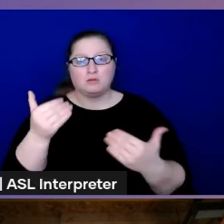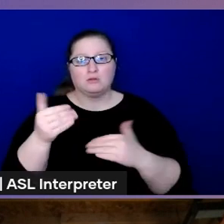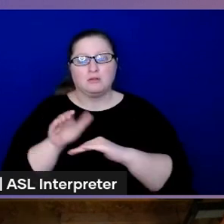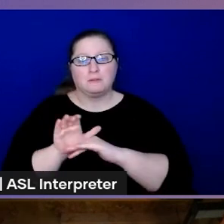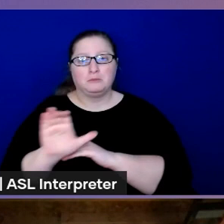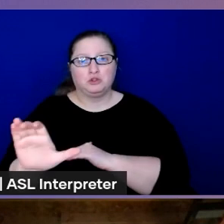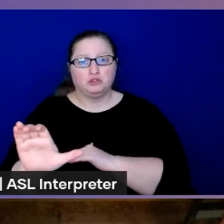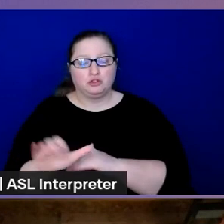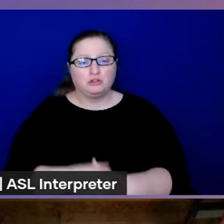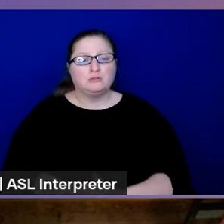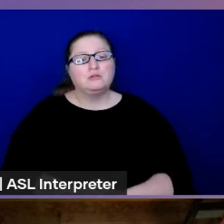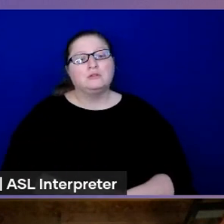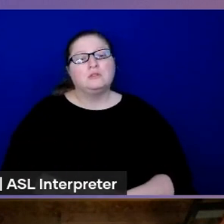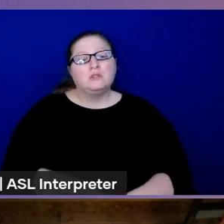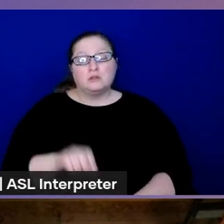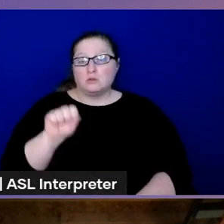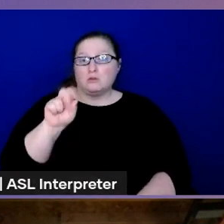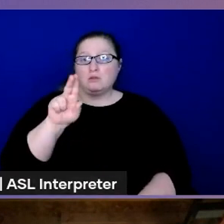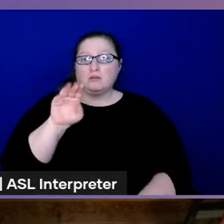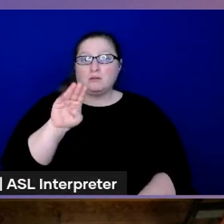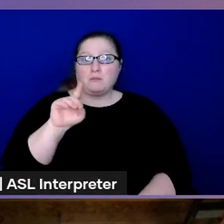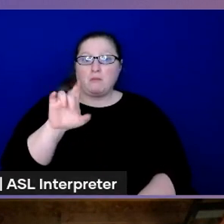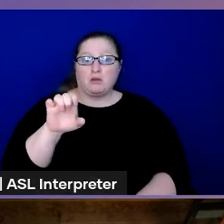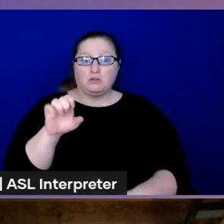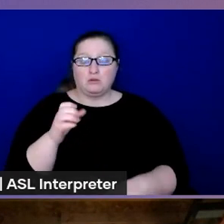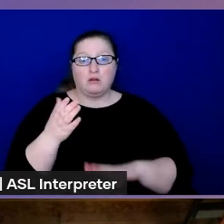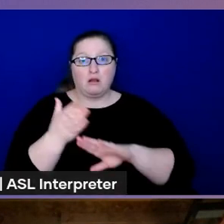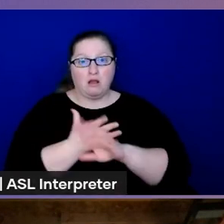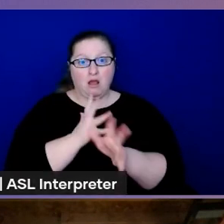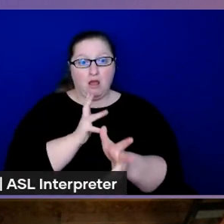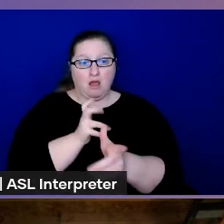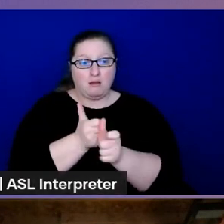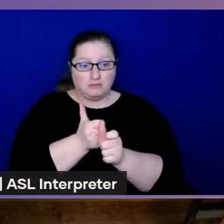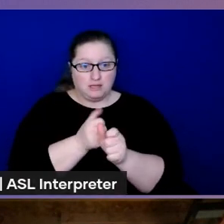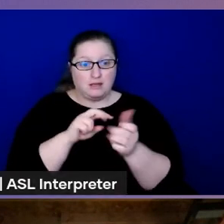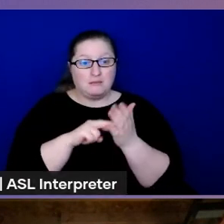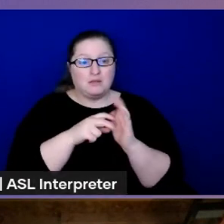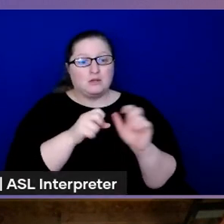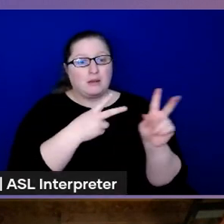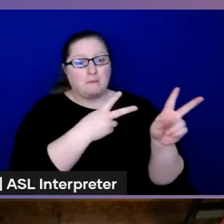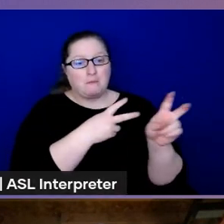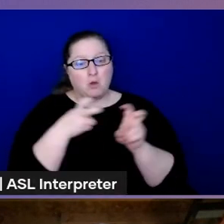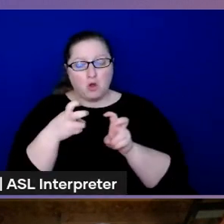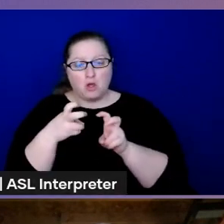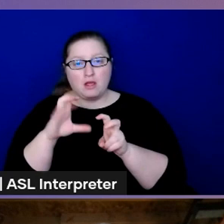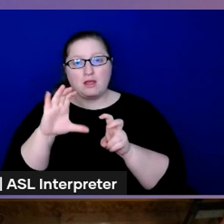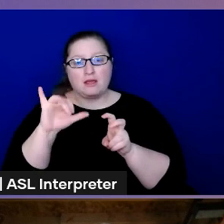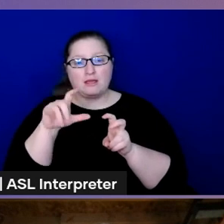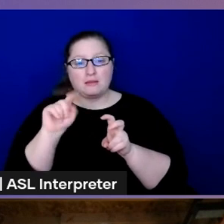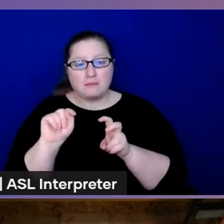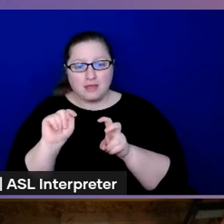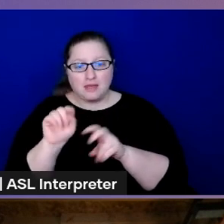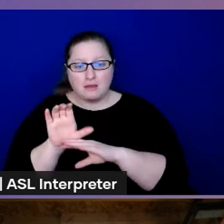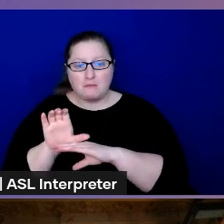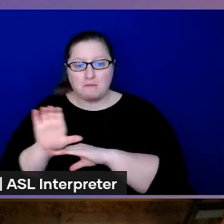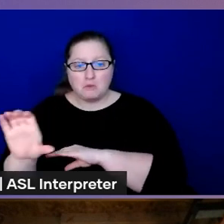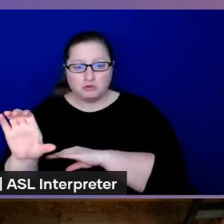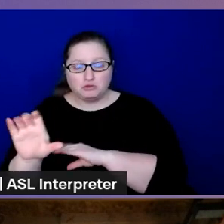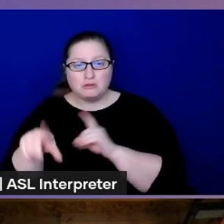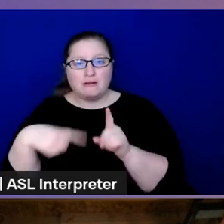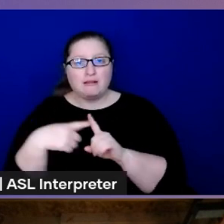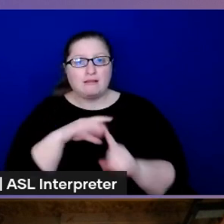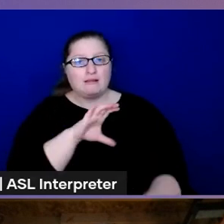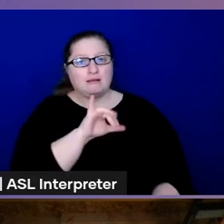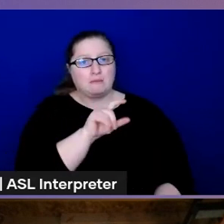when a submodule is then updated, you can pull that update, commit it, and then push it up to your repo. And then you commit and